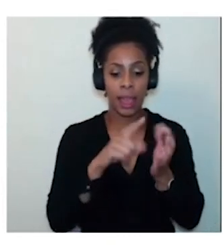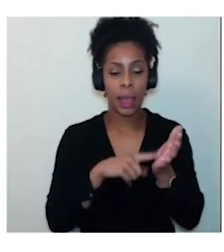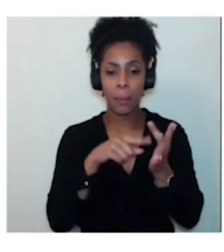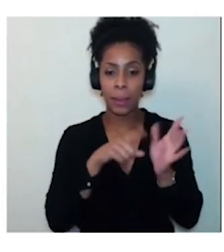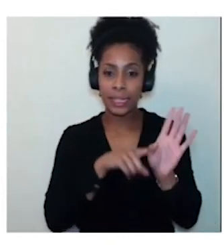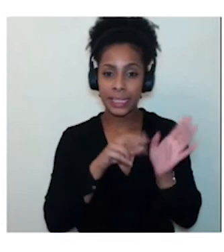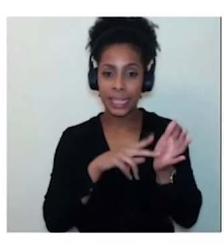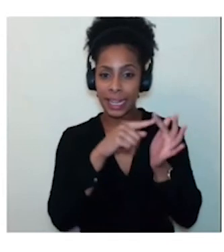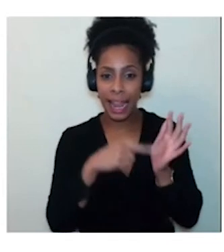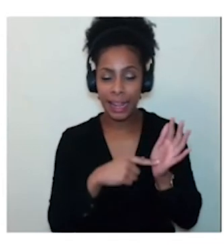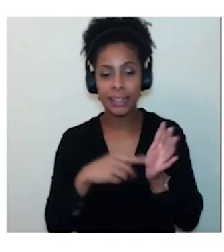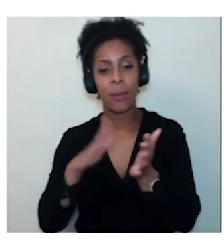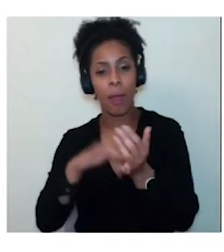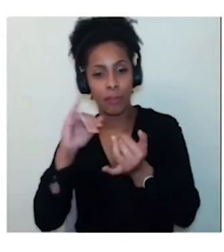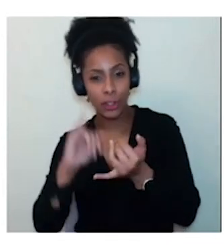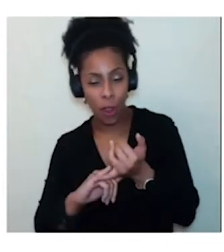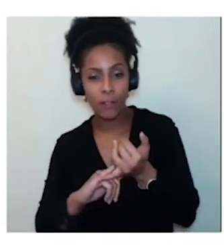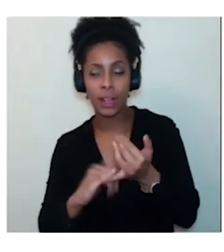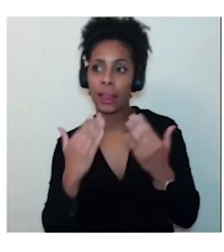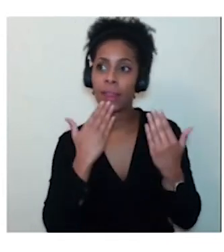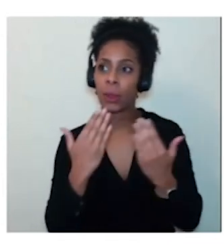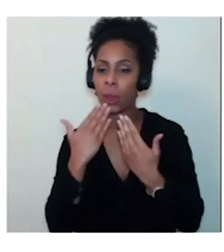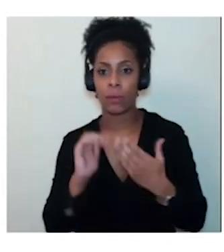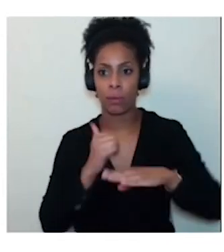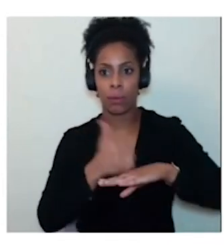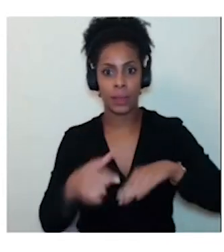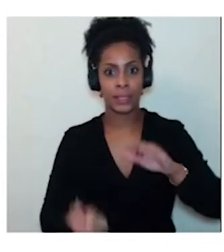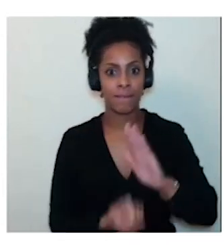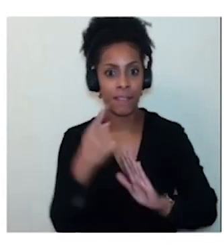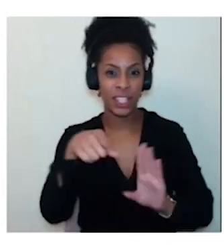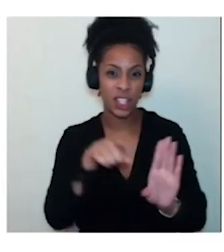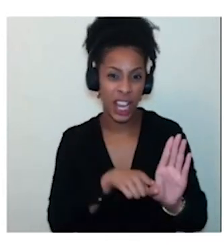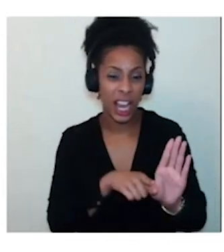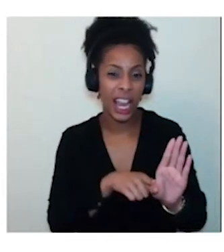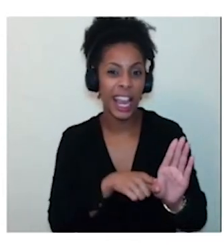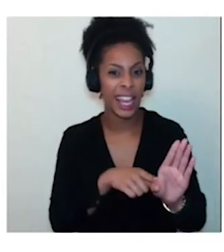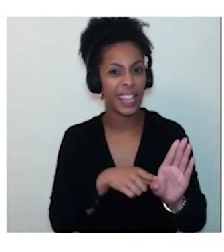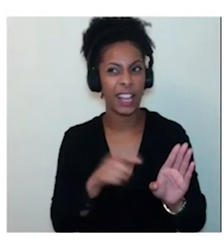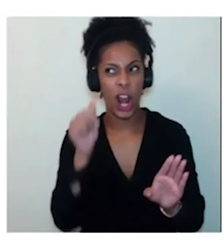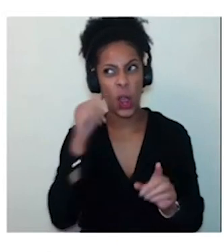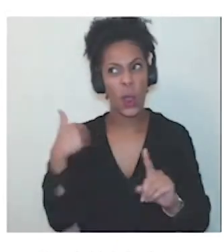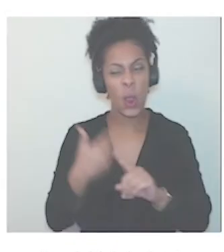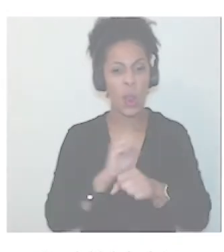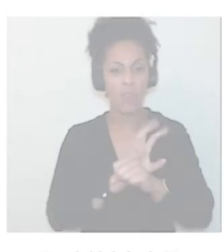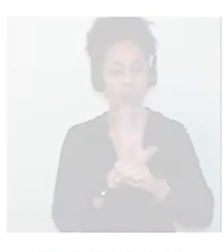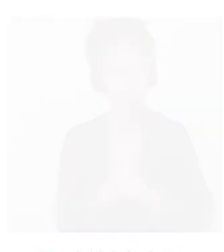this year's event possible under the challenging coronavirus circumstances. Thank you.